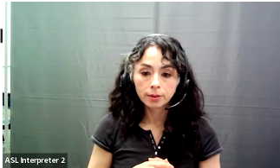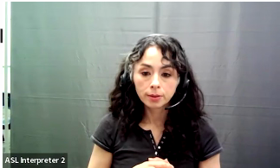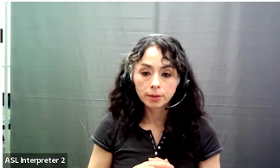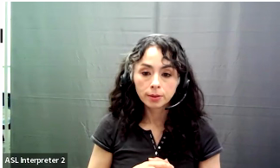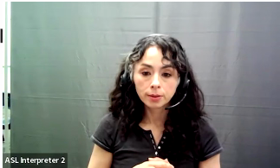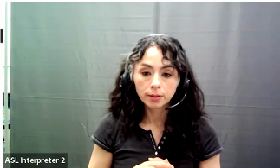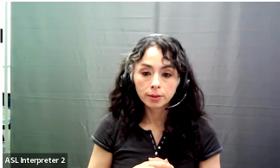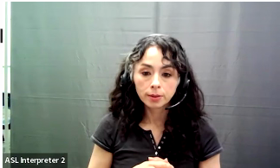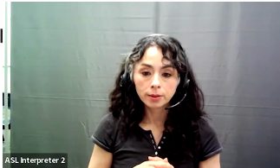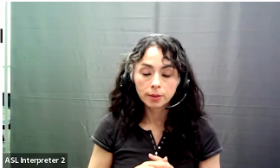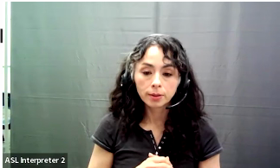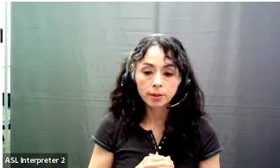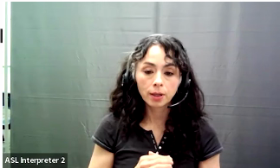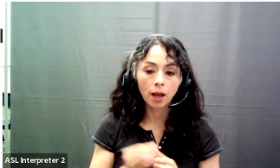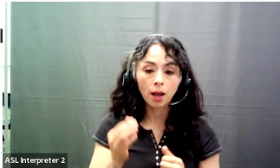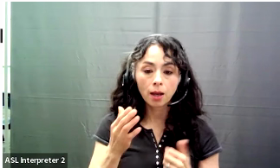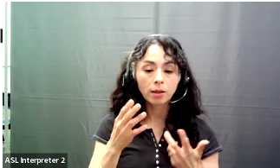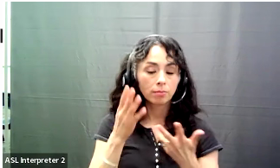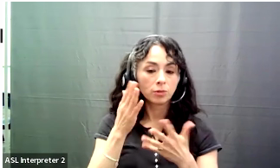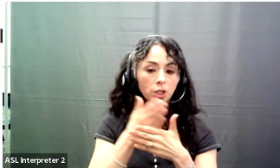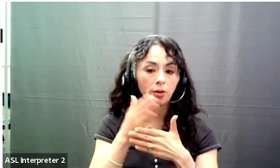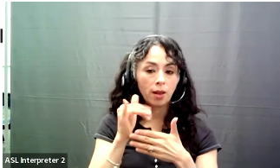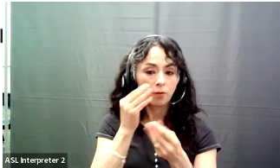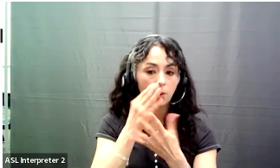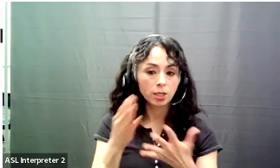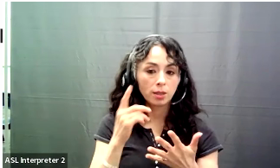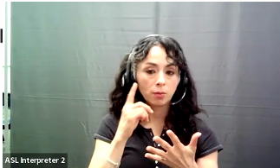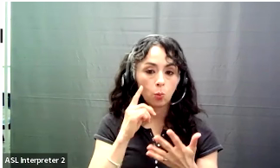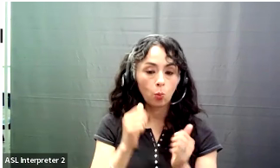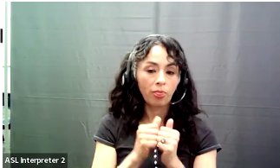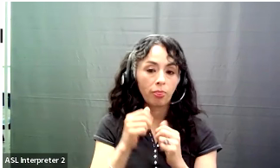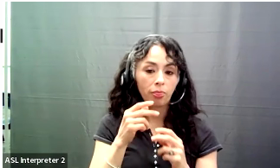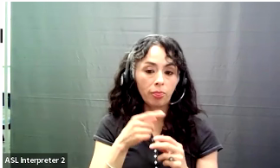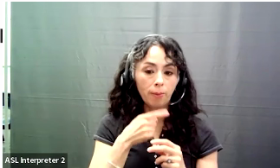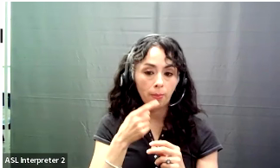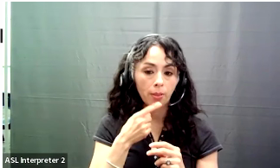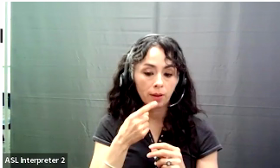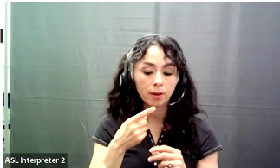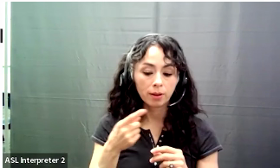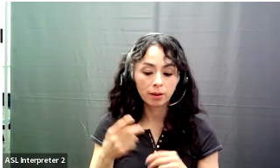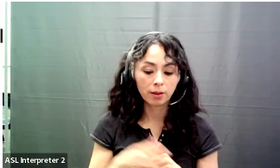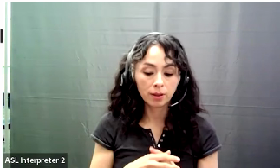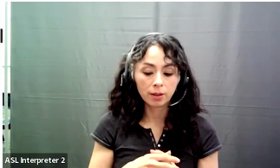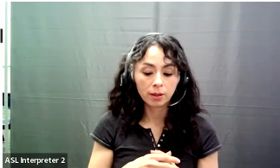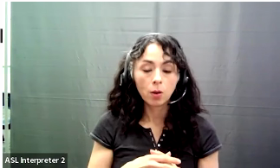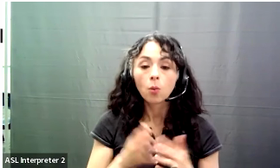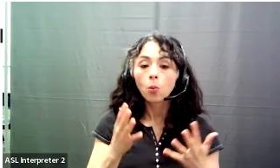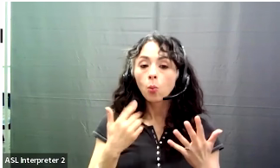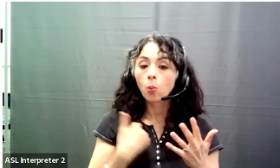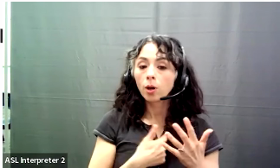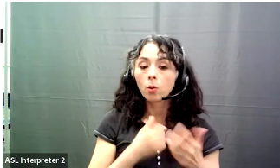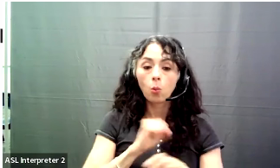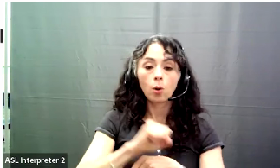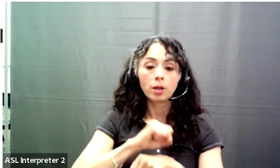his experience and knowledge and his willingness to share this with the public. We are working also